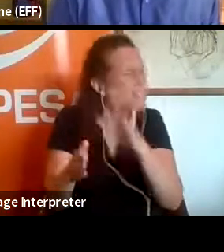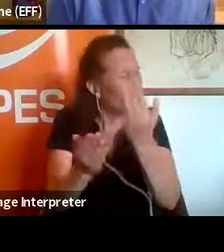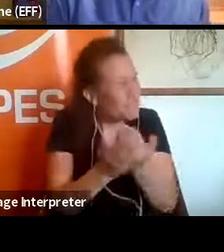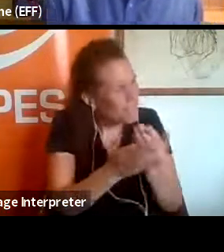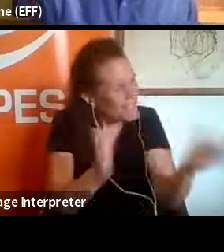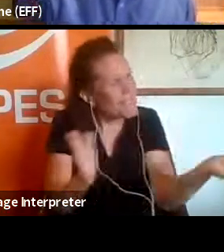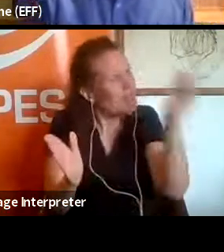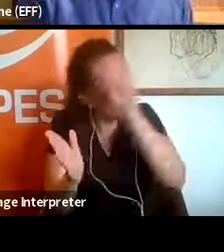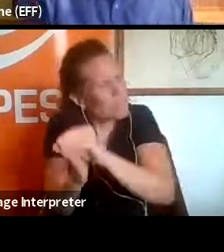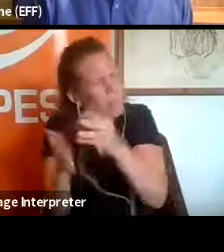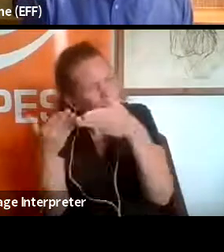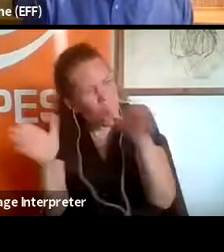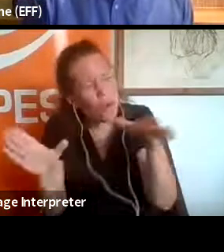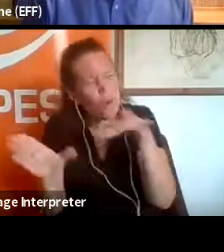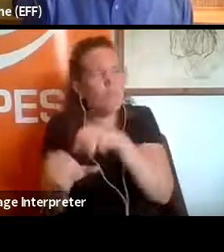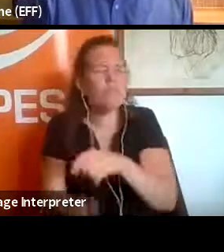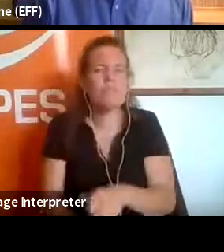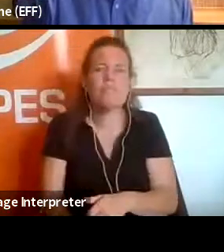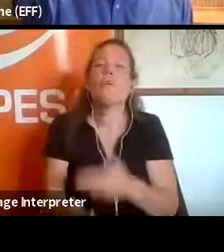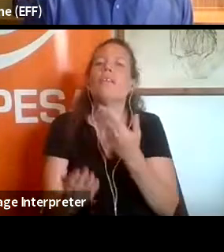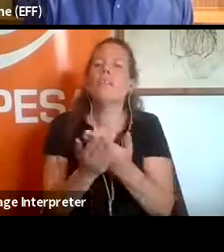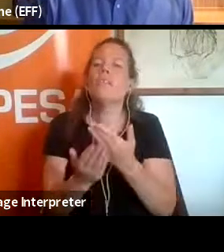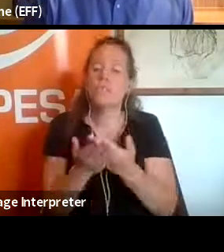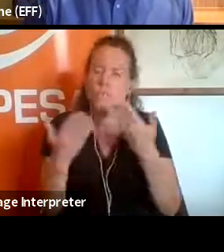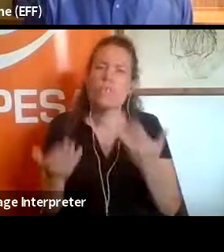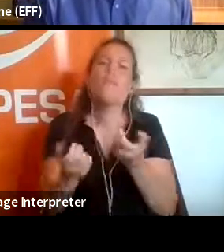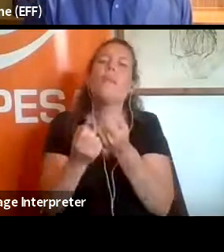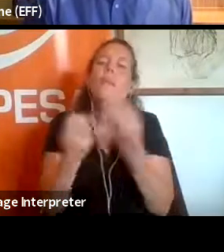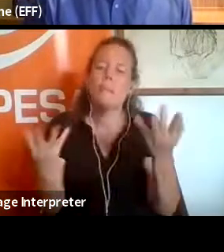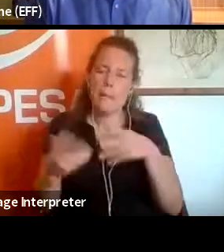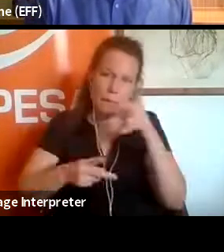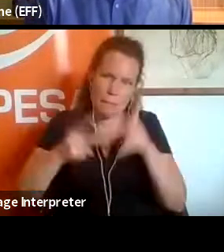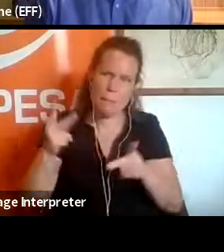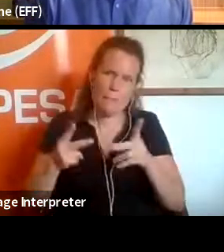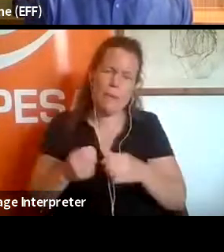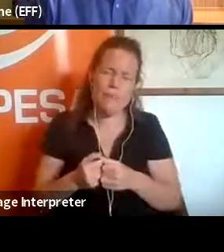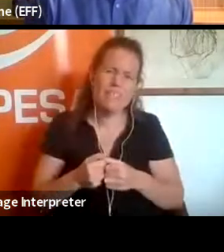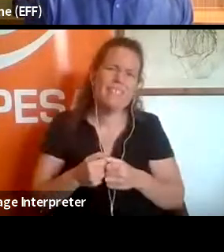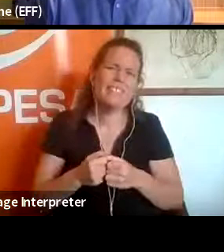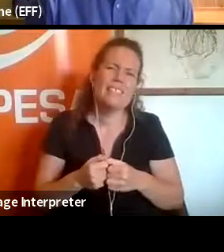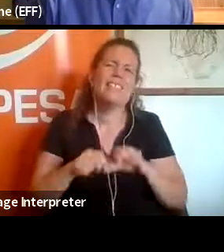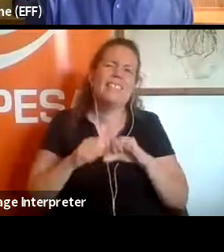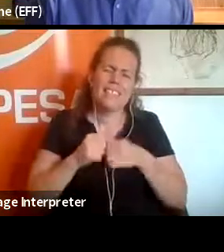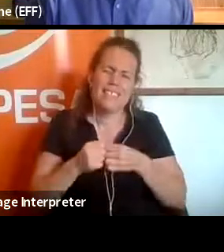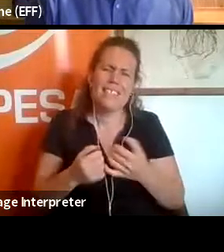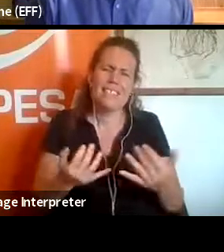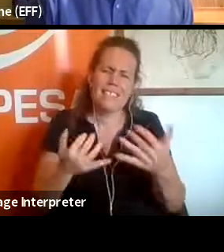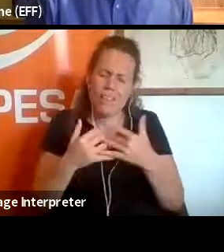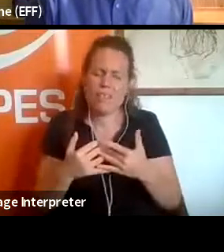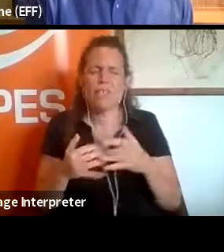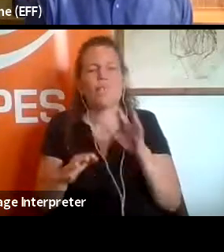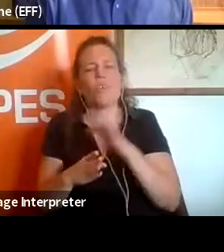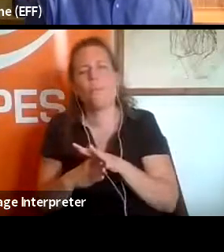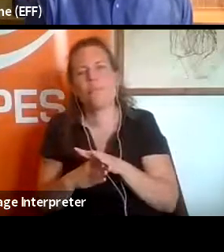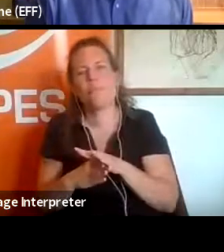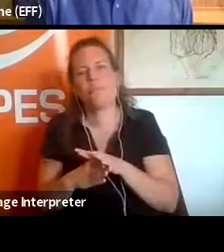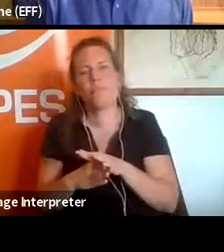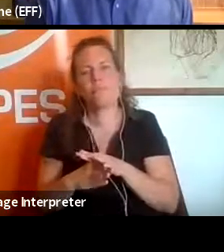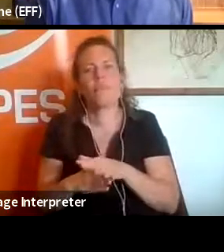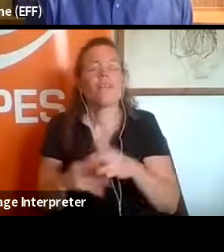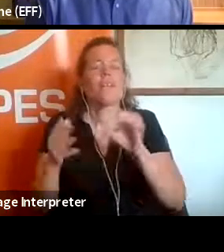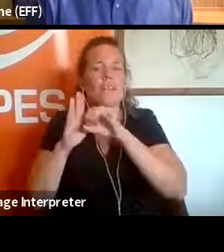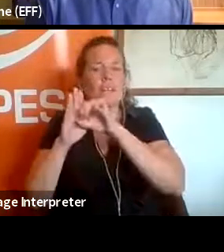And so the truth is, many people are suffering from the effects of, shadow banning, sometimes